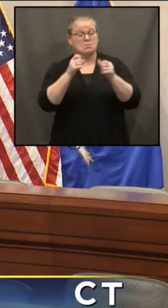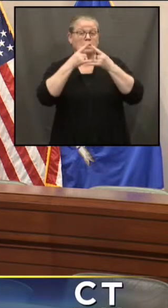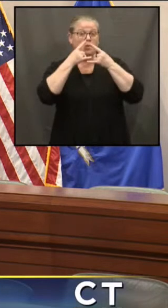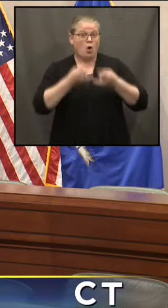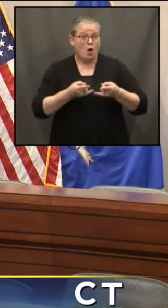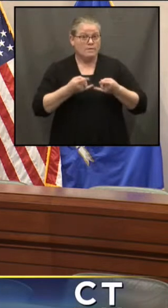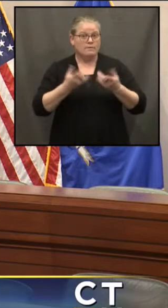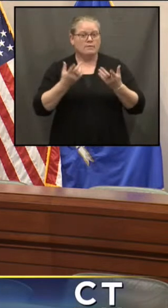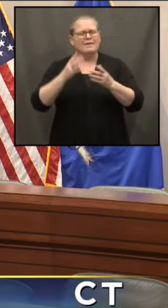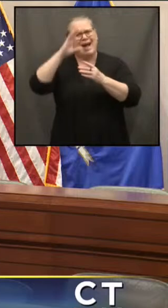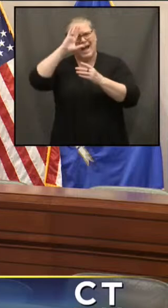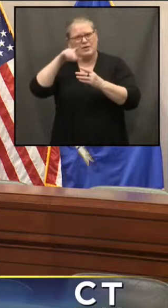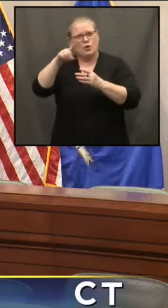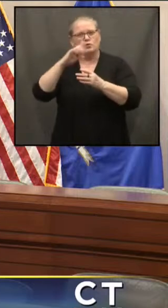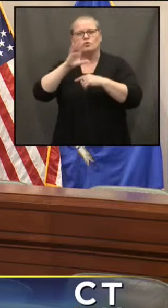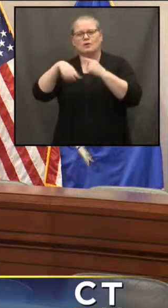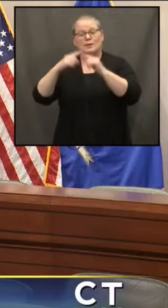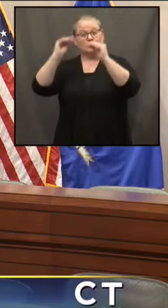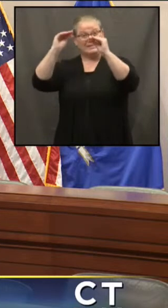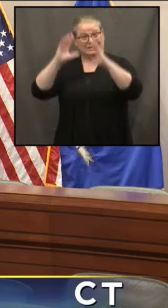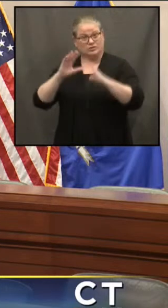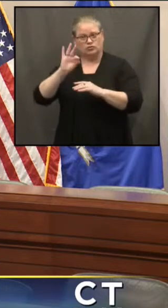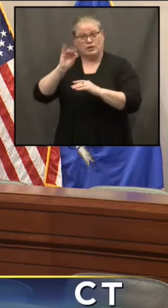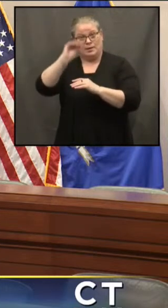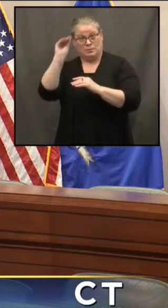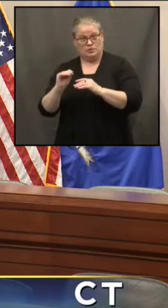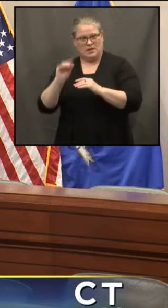for when it comes to kids now that they're eligible as well?